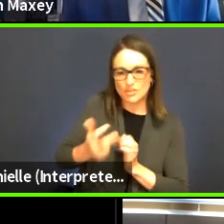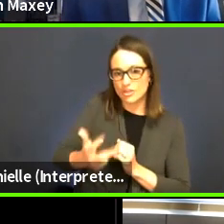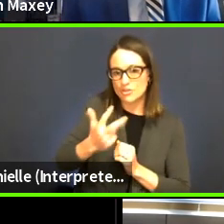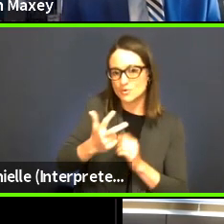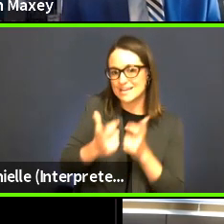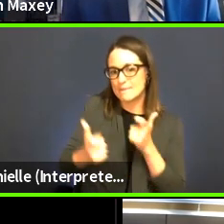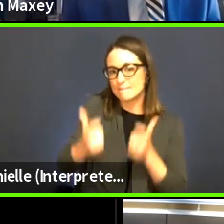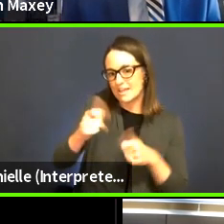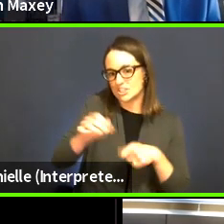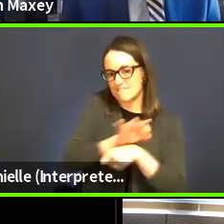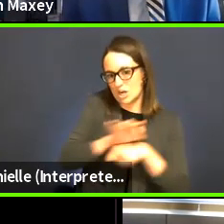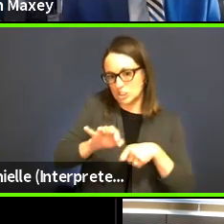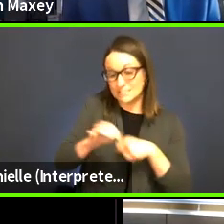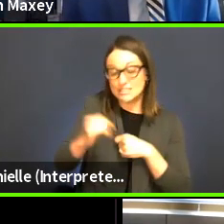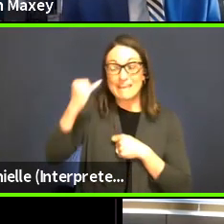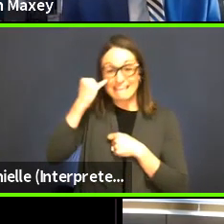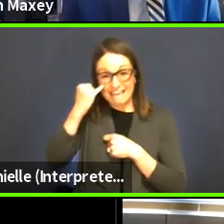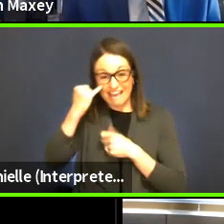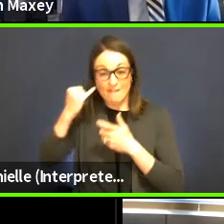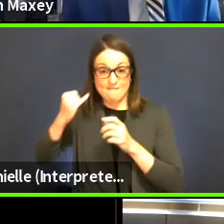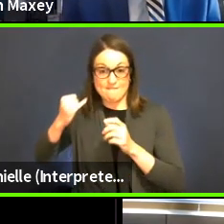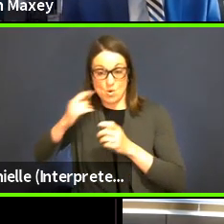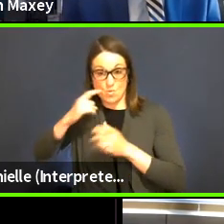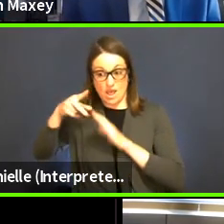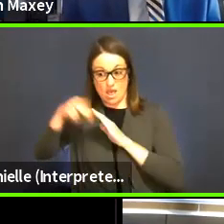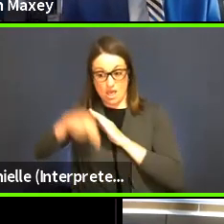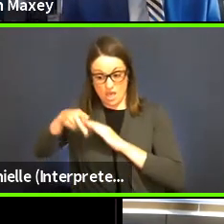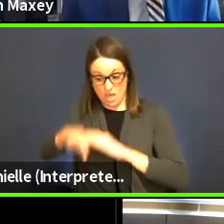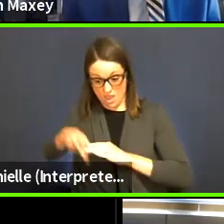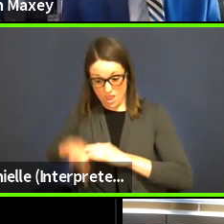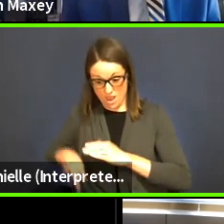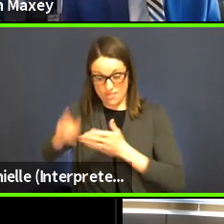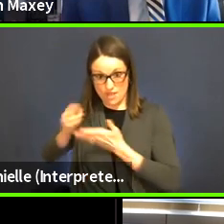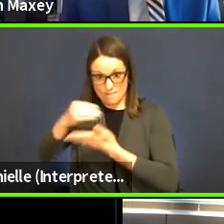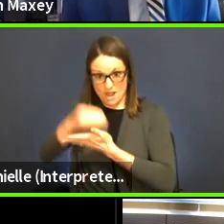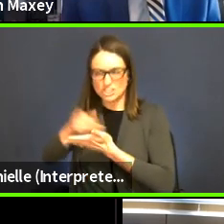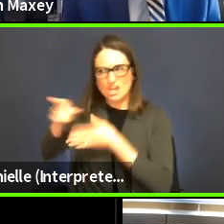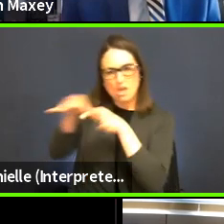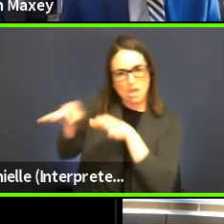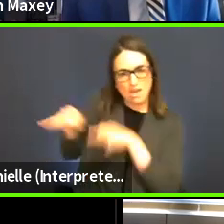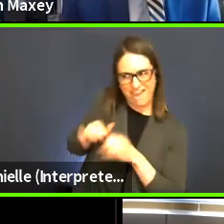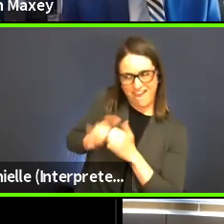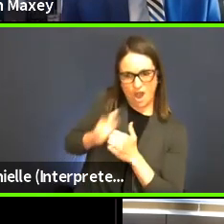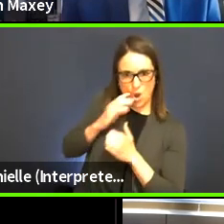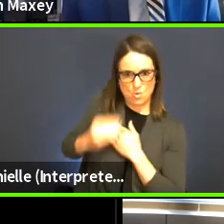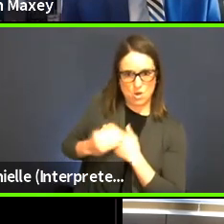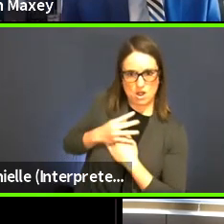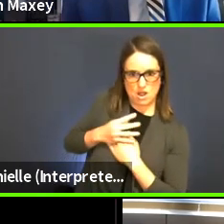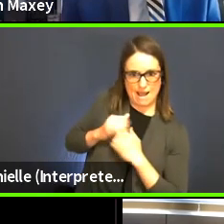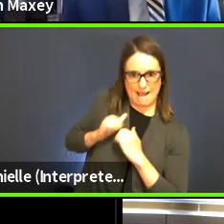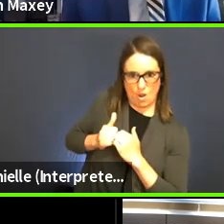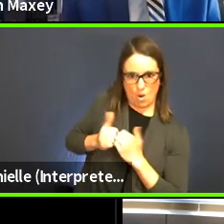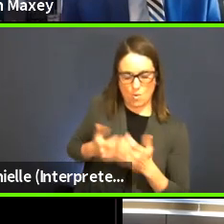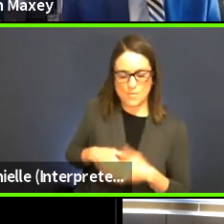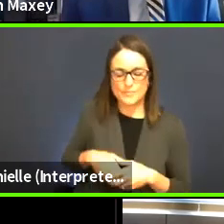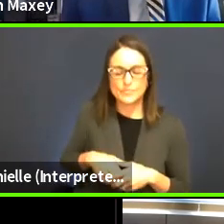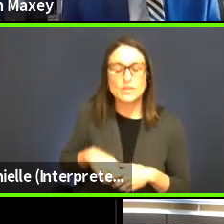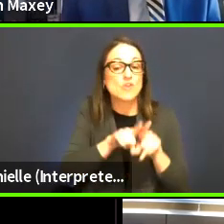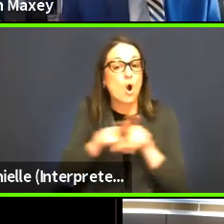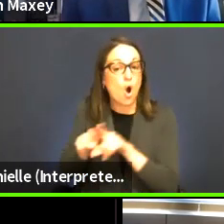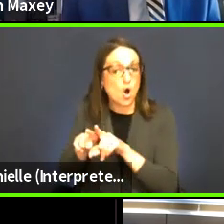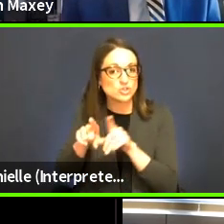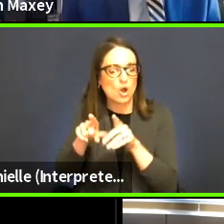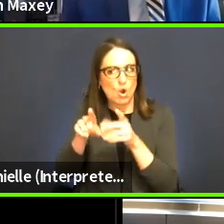cuts at the 3%, 5%, and 7% levels. This subcommittee is also giving feedback throughout each of